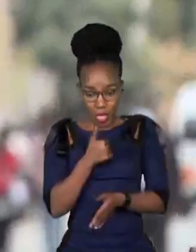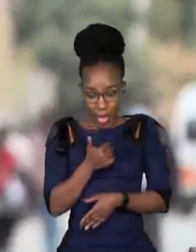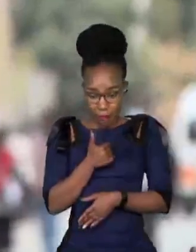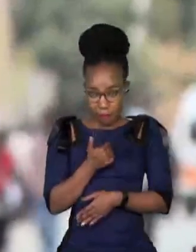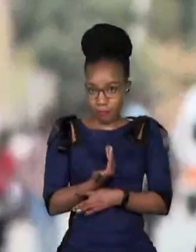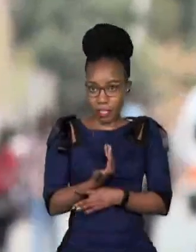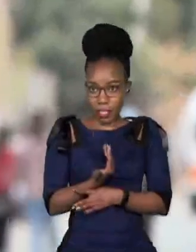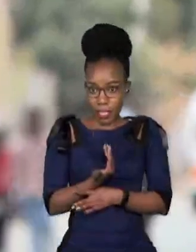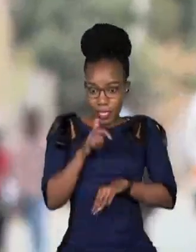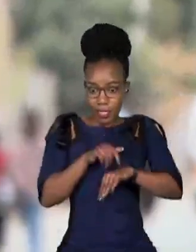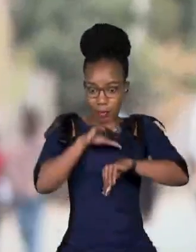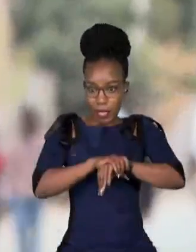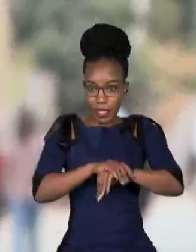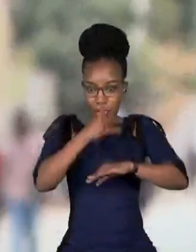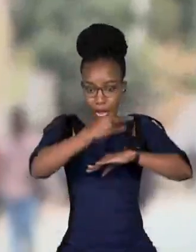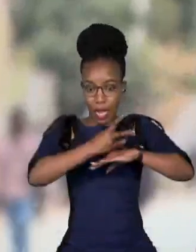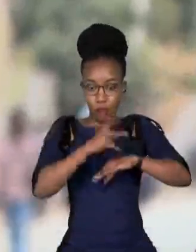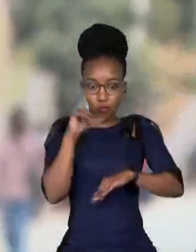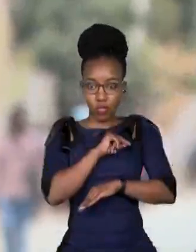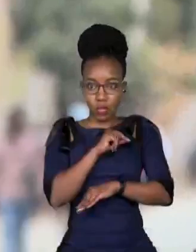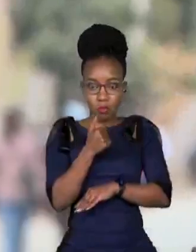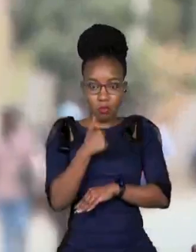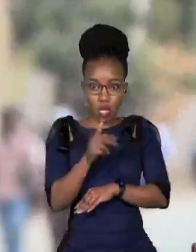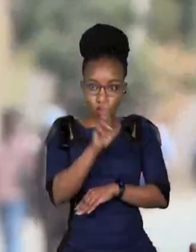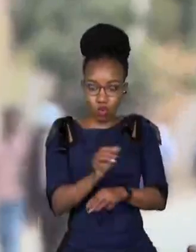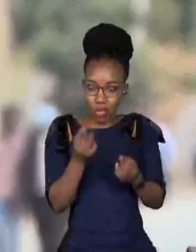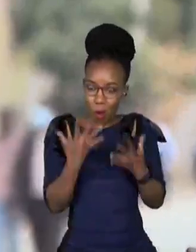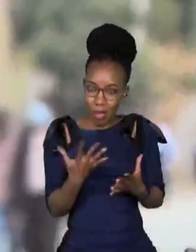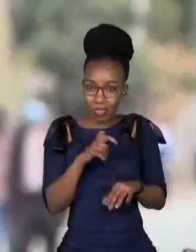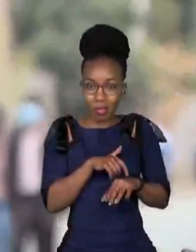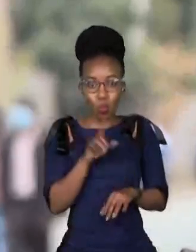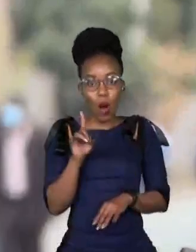tangu nichukue nimeitumia mara moja na